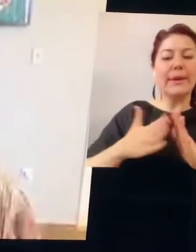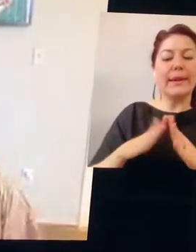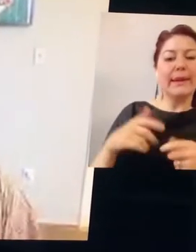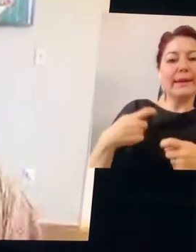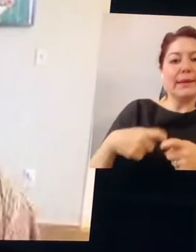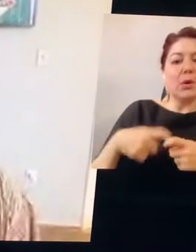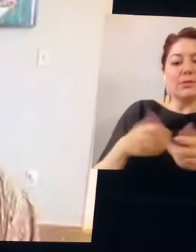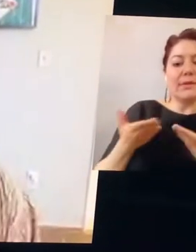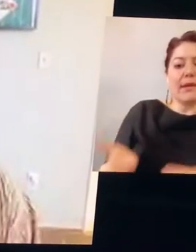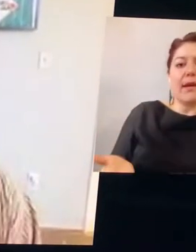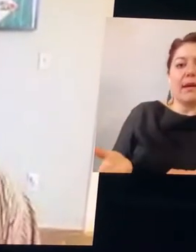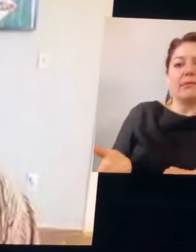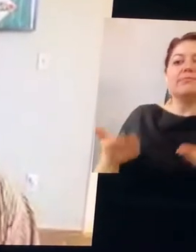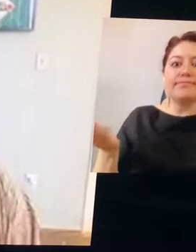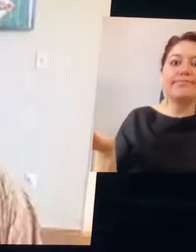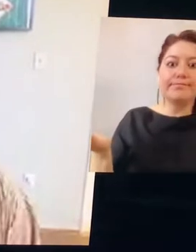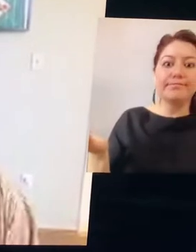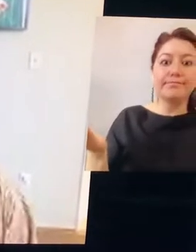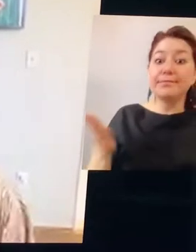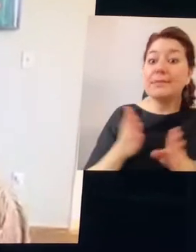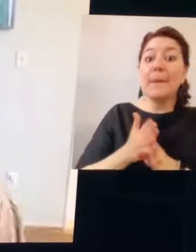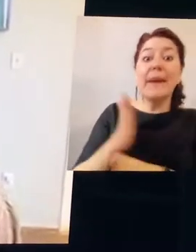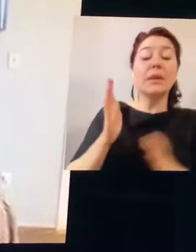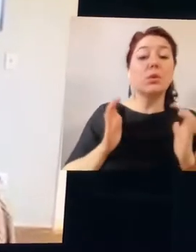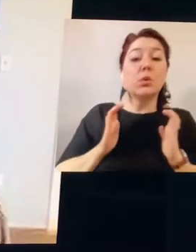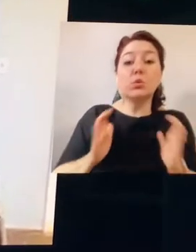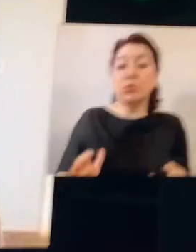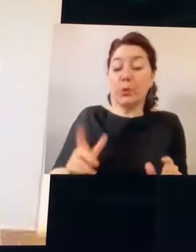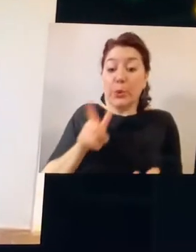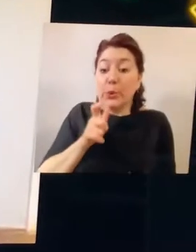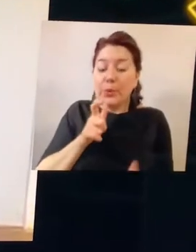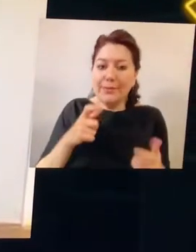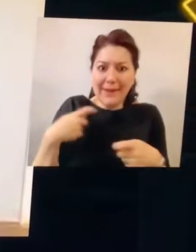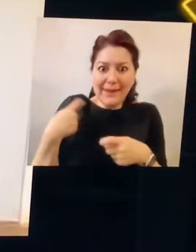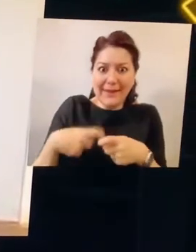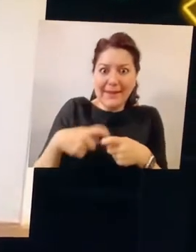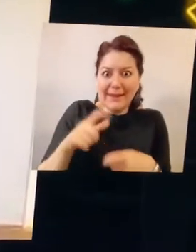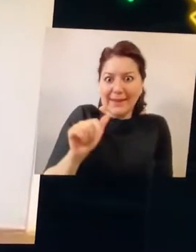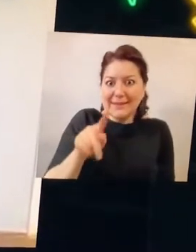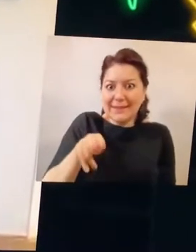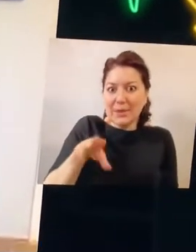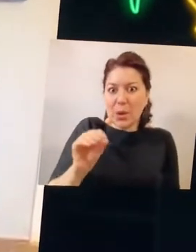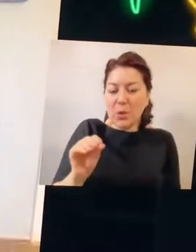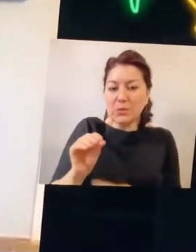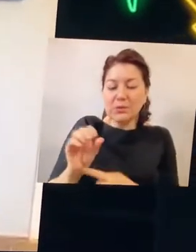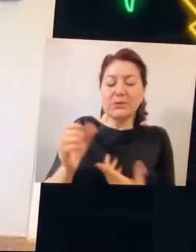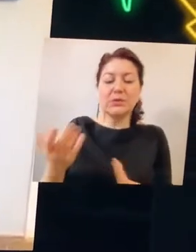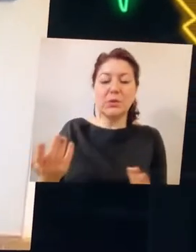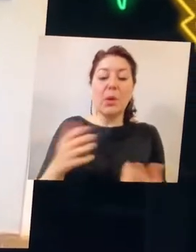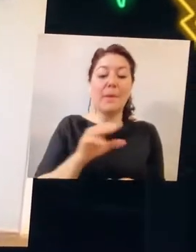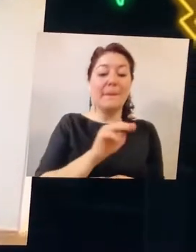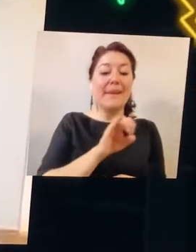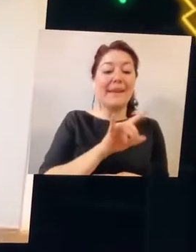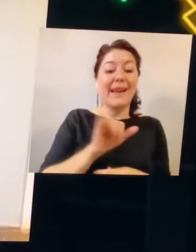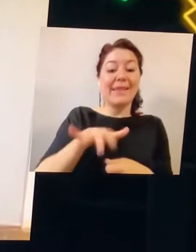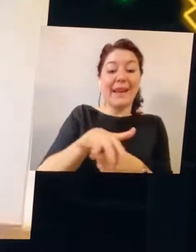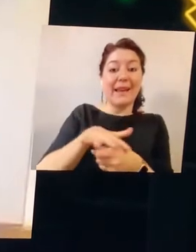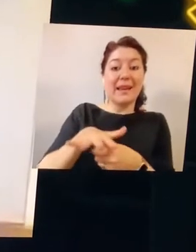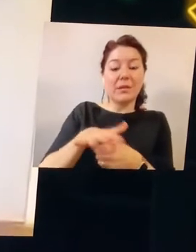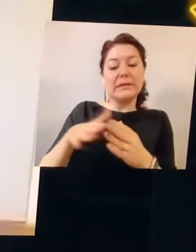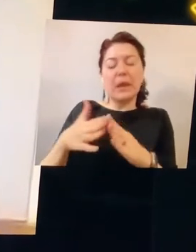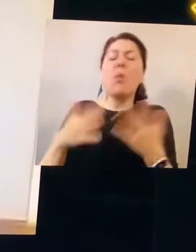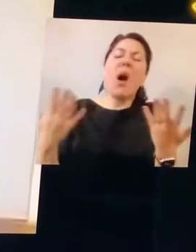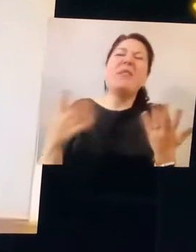Really, the main consumer in those areas are Latinos. And so the media in those areas, not just in those areas, but really